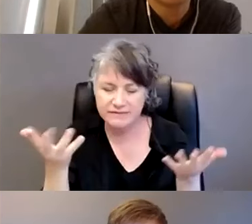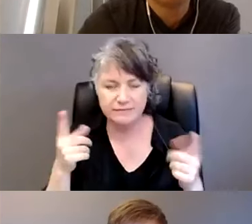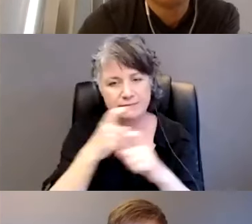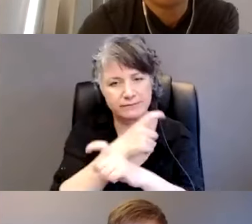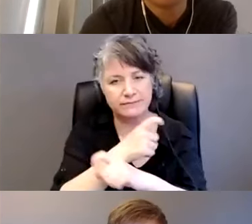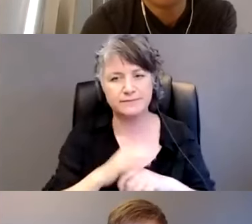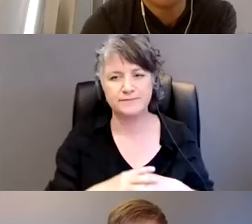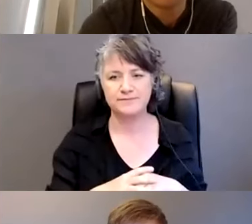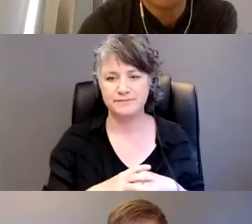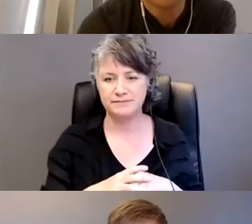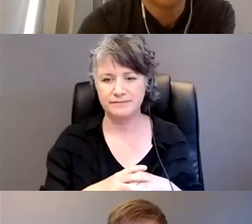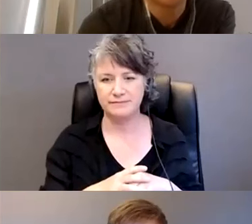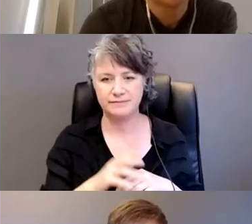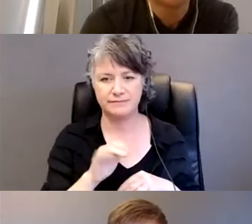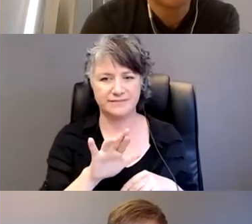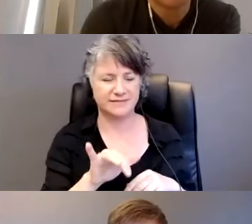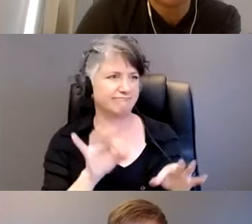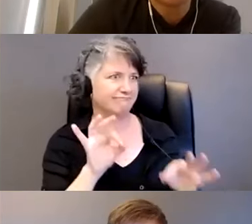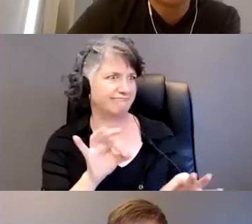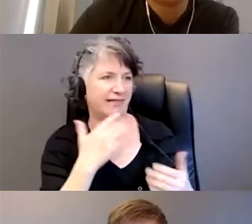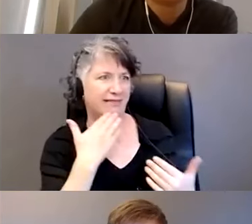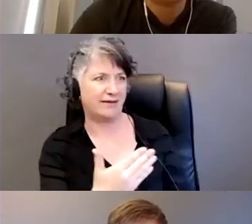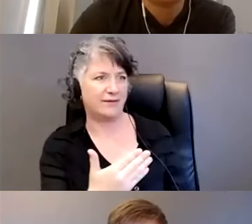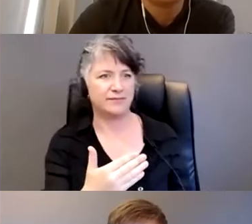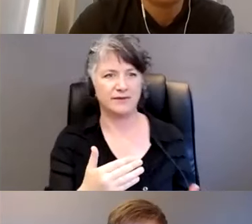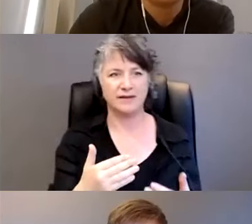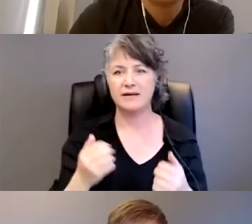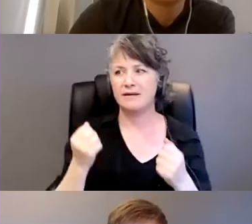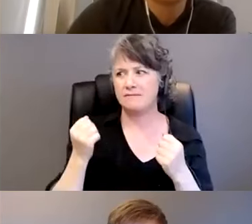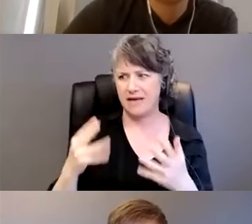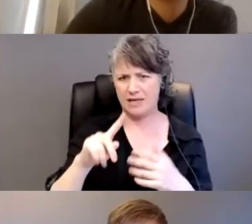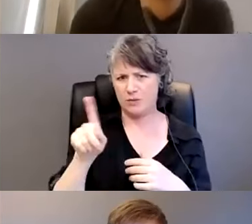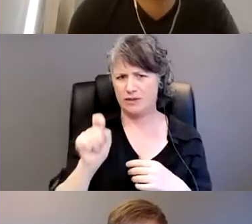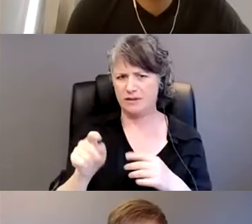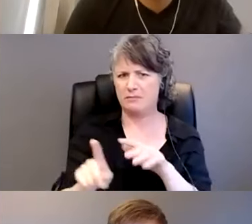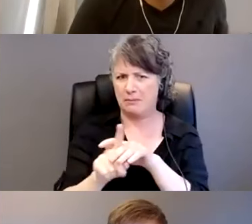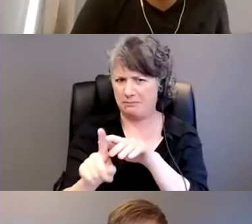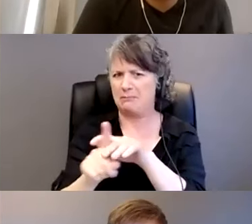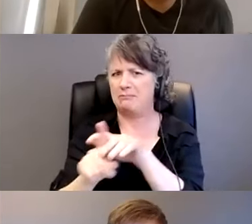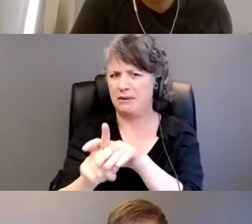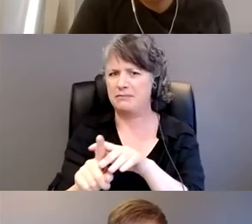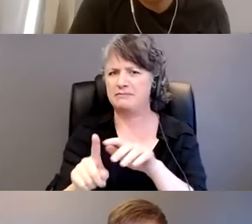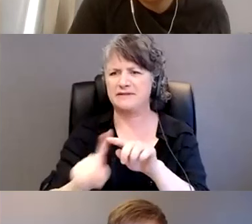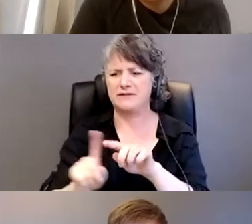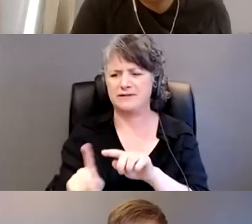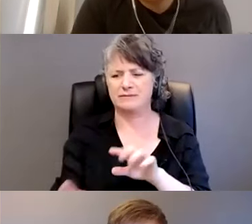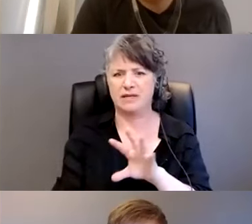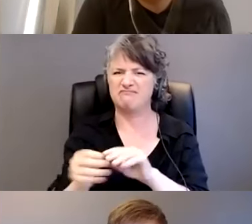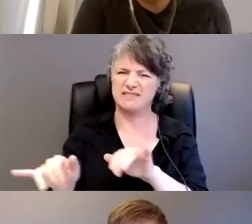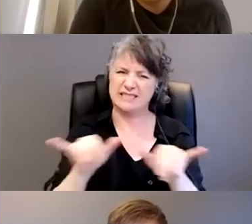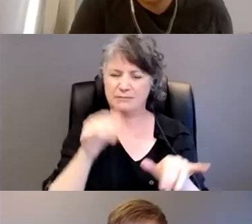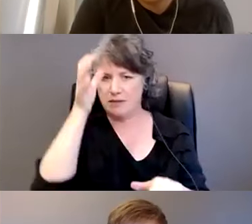Excellent, thank you. We've got a question, quite a few people have said and kind of asked in different ways, talking about what if